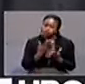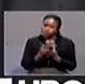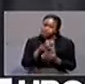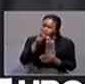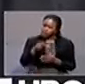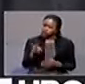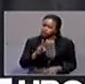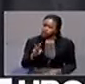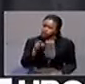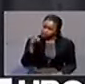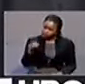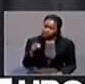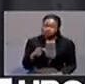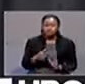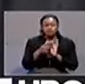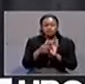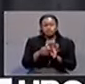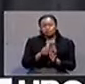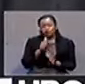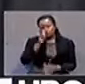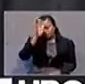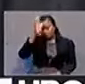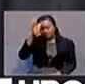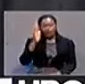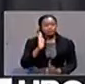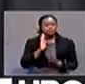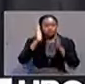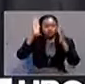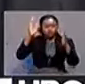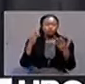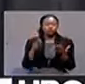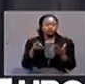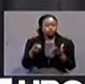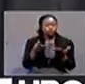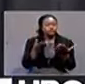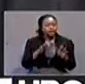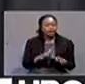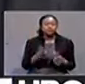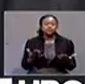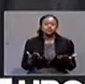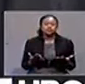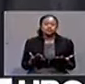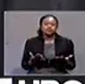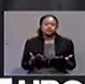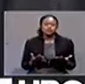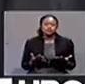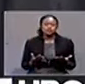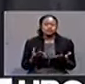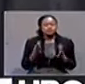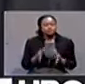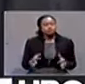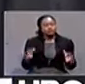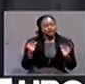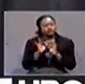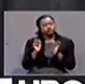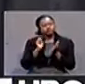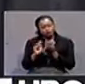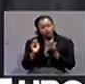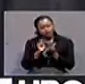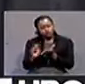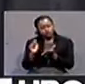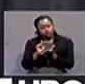person like this father, bishop who passed away, I think something must be written so the